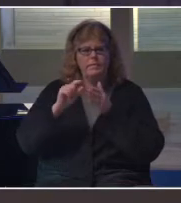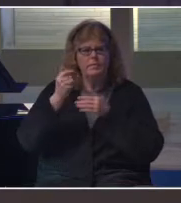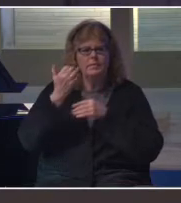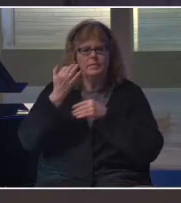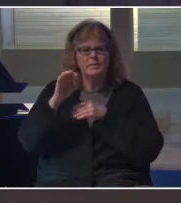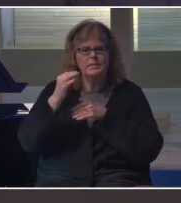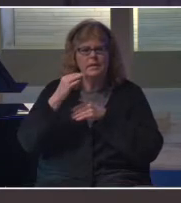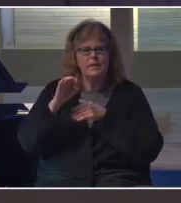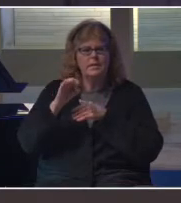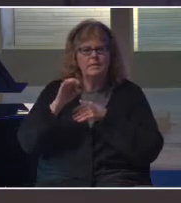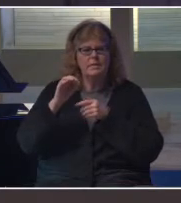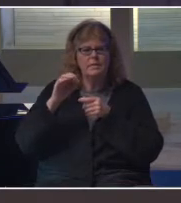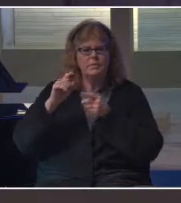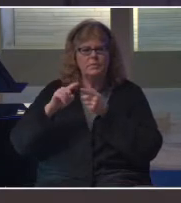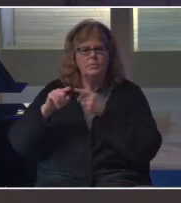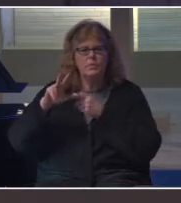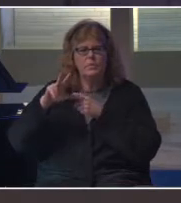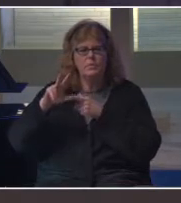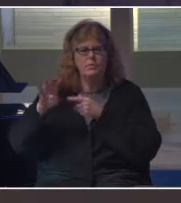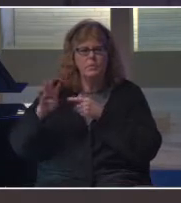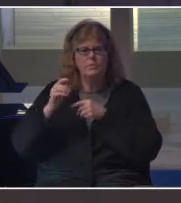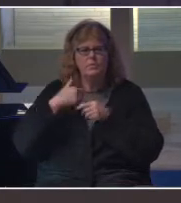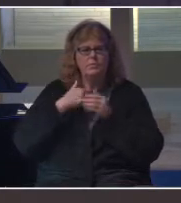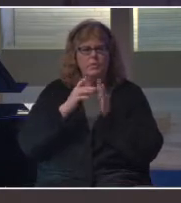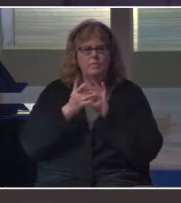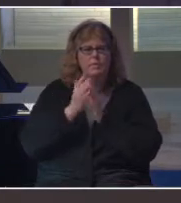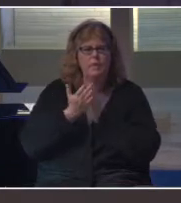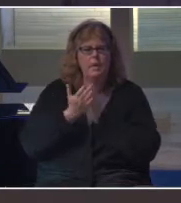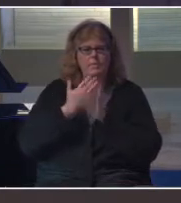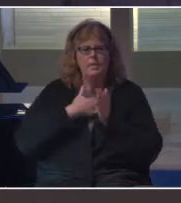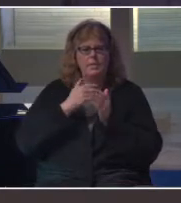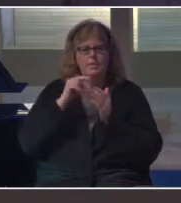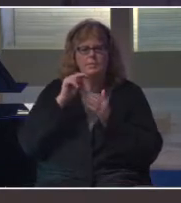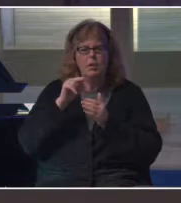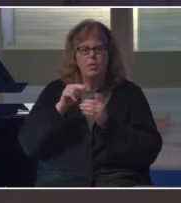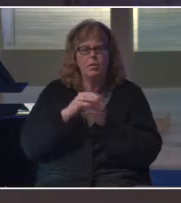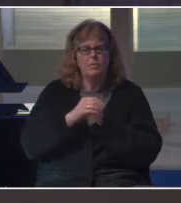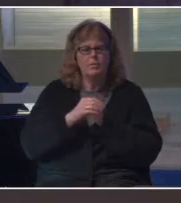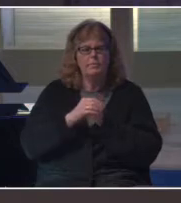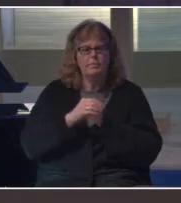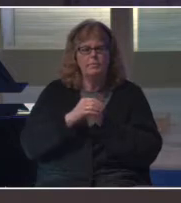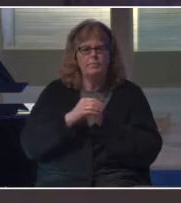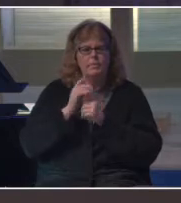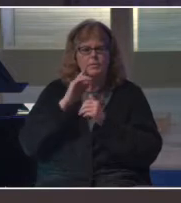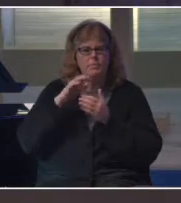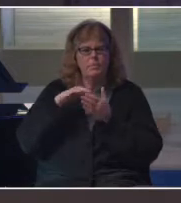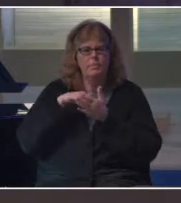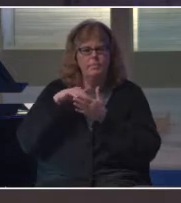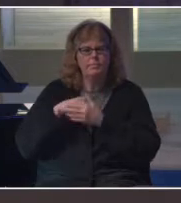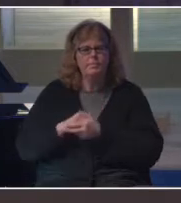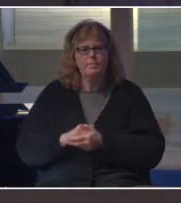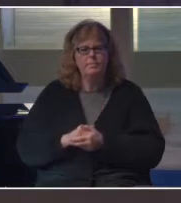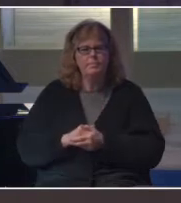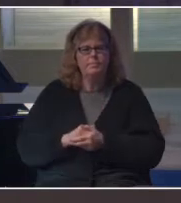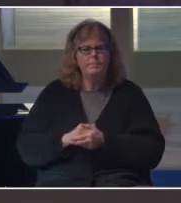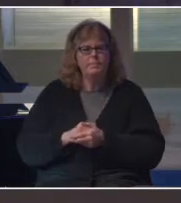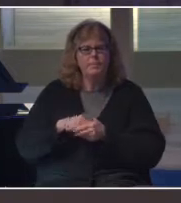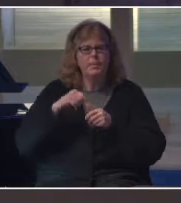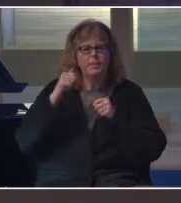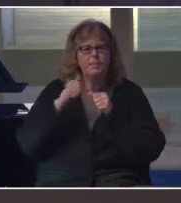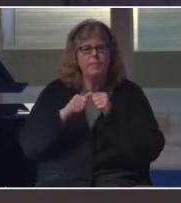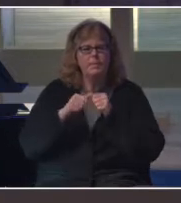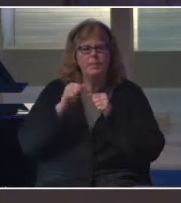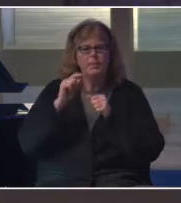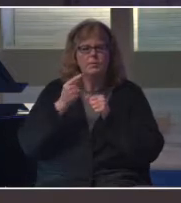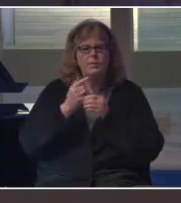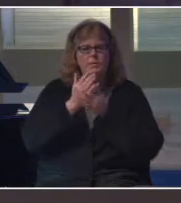19 through 34. So if you have your Bibles, turn there, and that's where we're going to look at. And remember, this is just